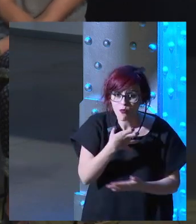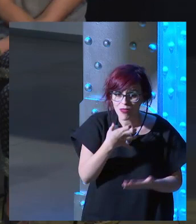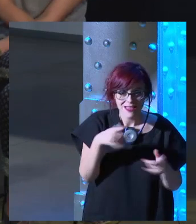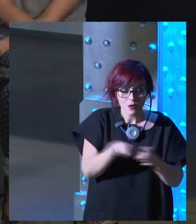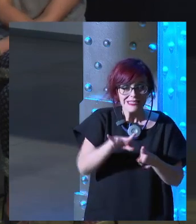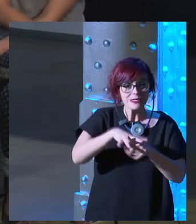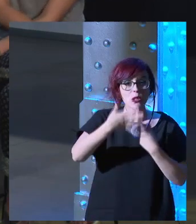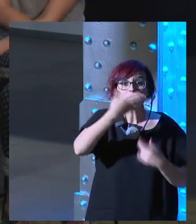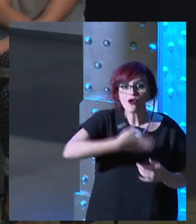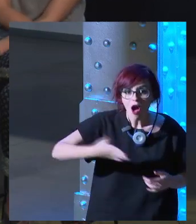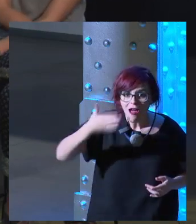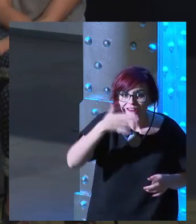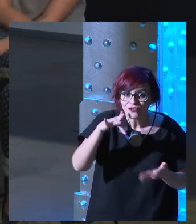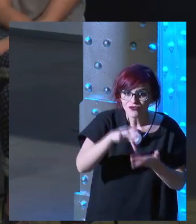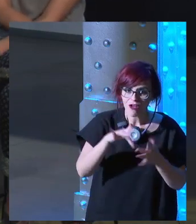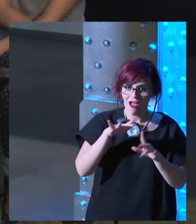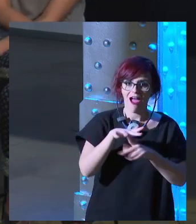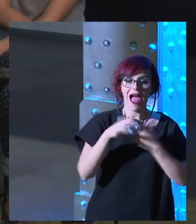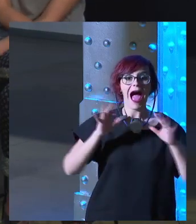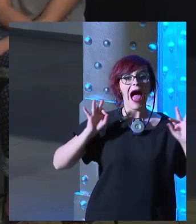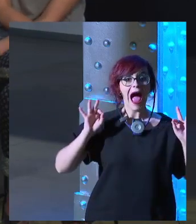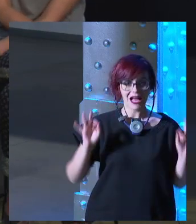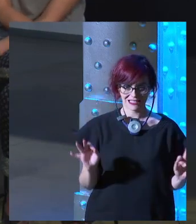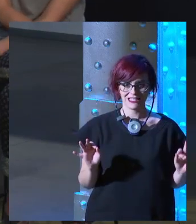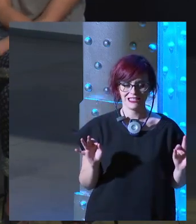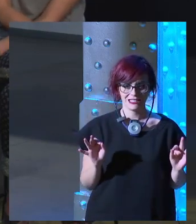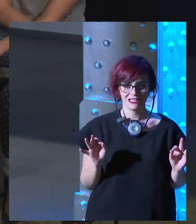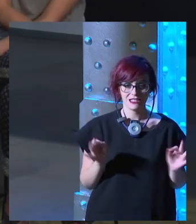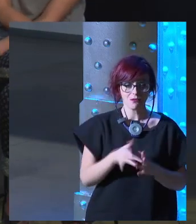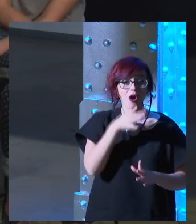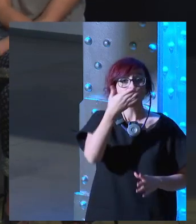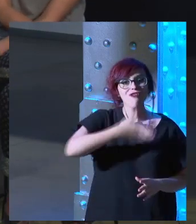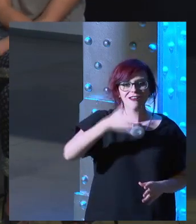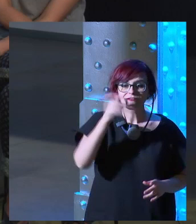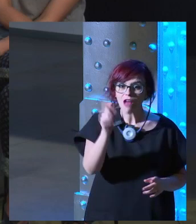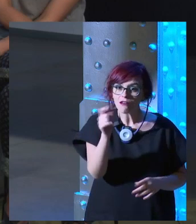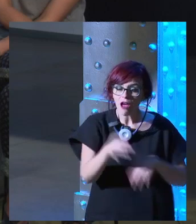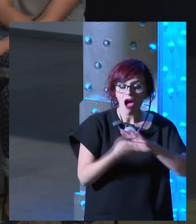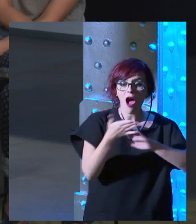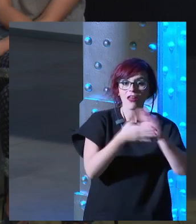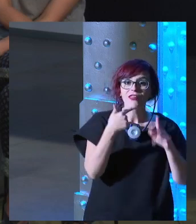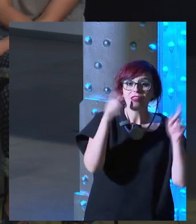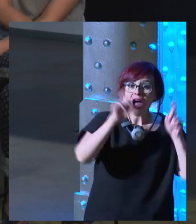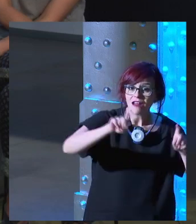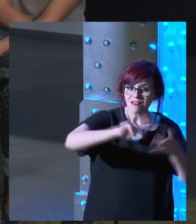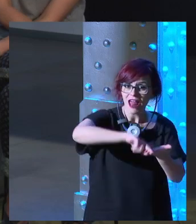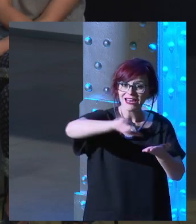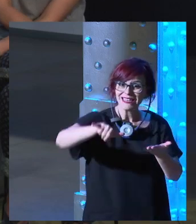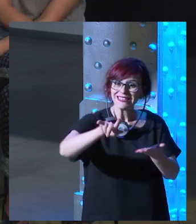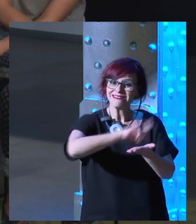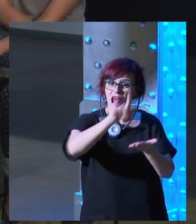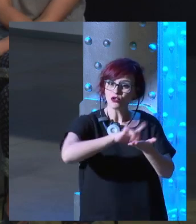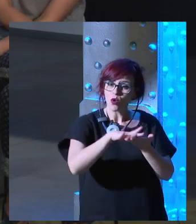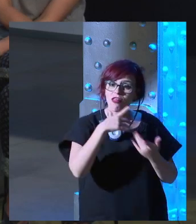mustn't teach boys and girls, a literature that is too difficult or a language that's too hard for them. We have to teach them at